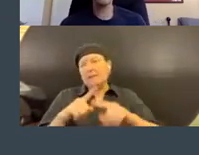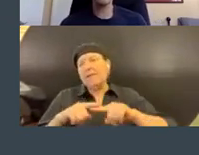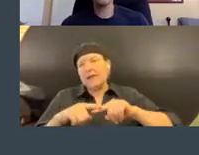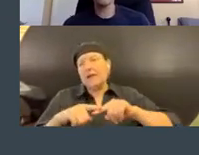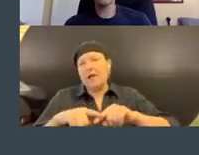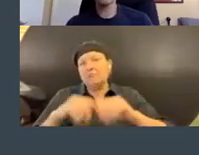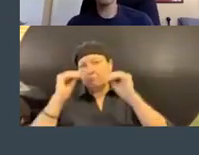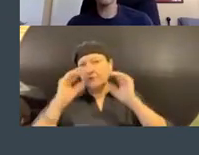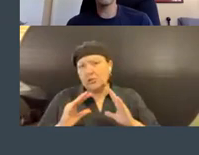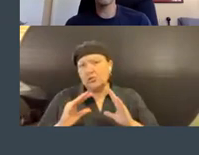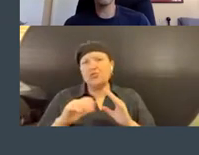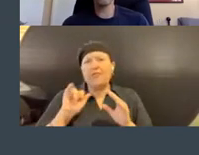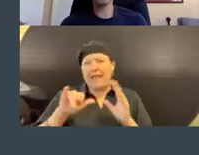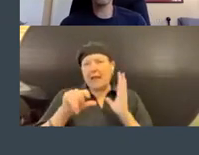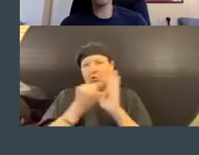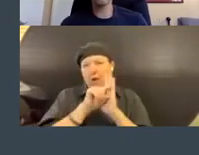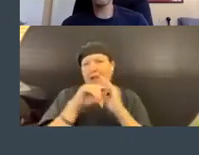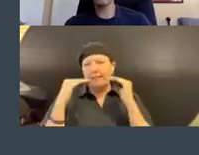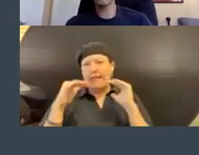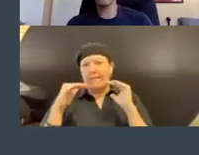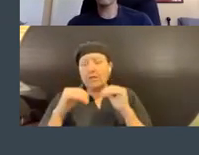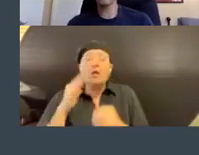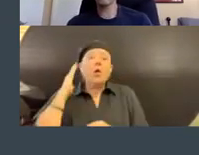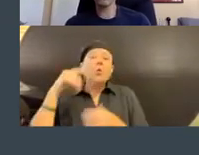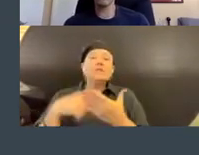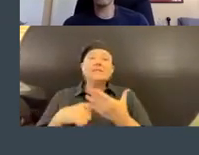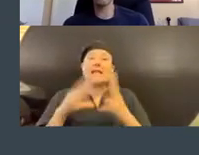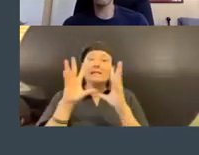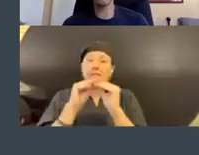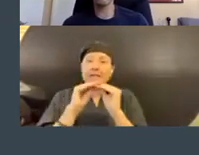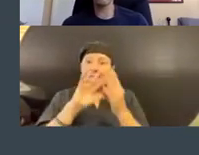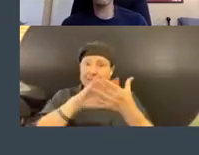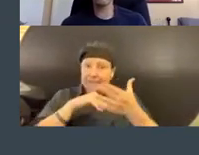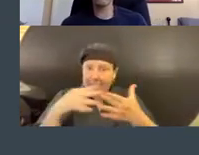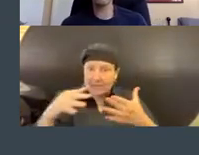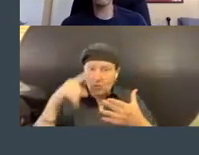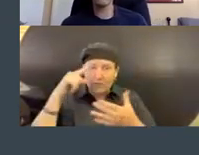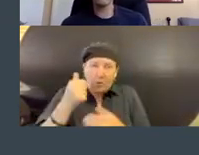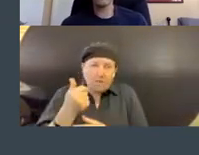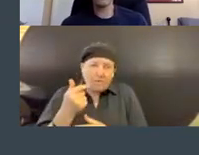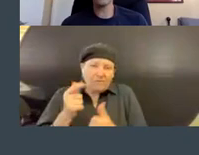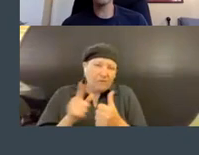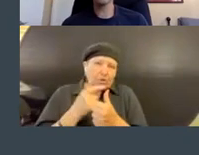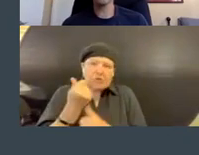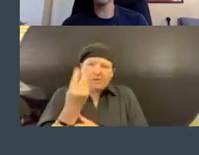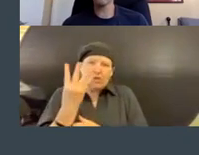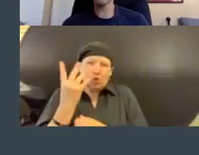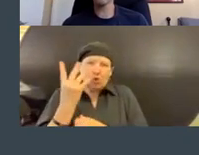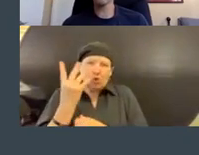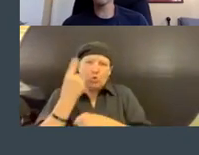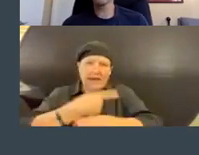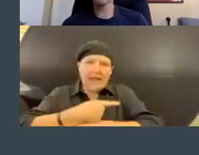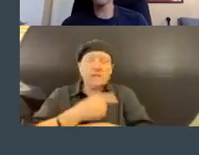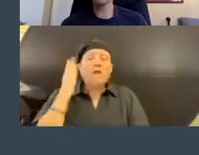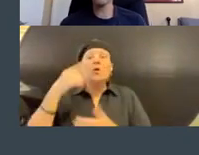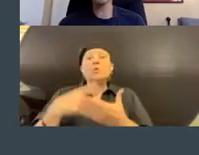utilize. They're going to go over their meeting schedule for the first couple of days. And they're going to go over the overview